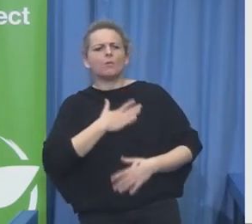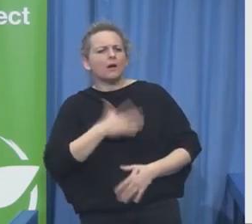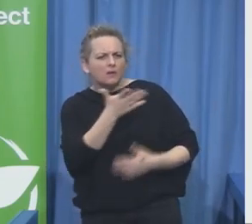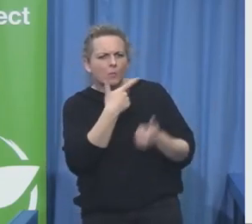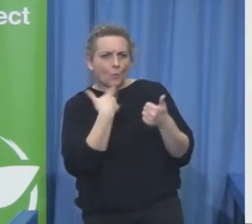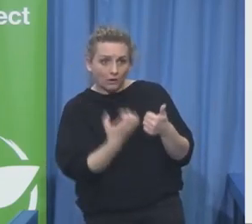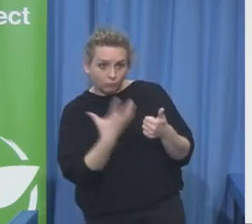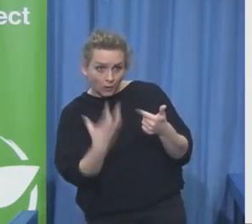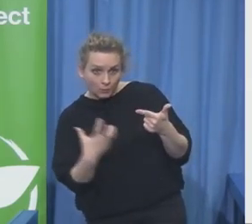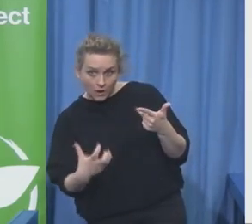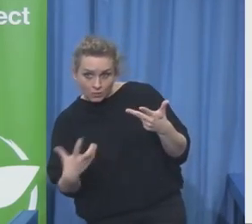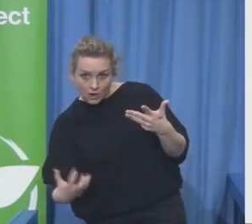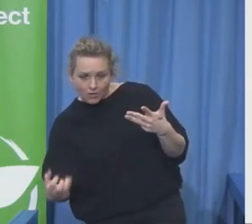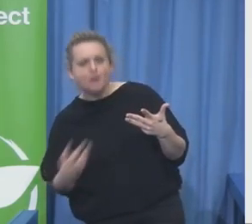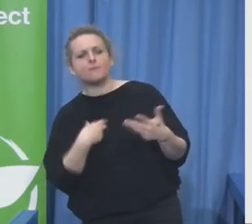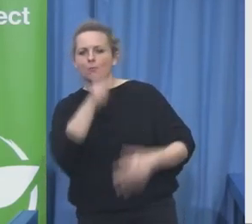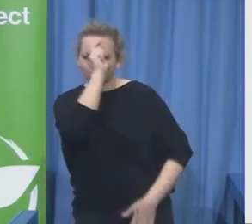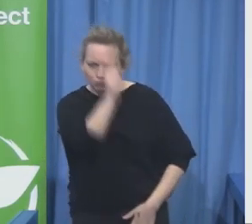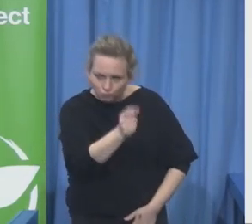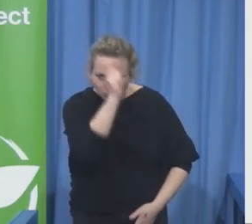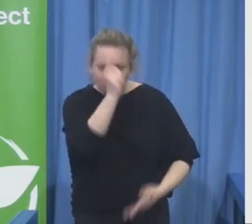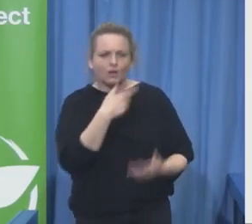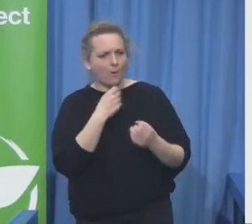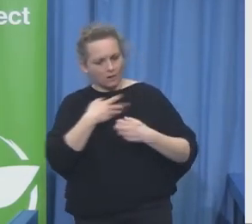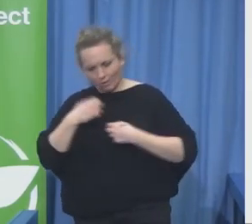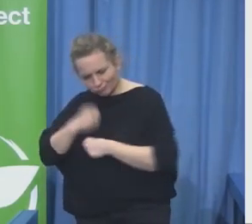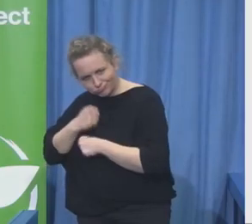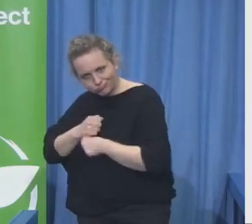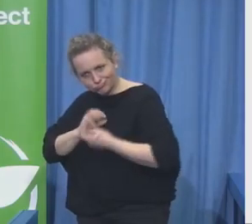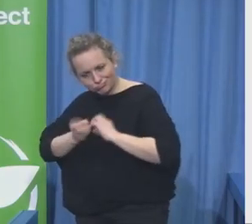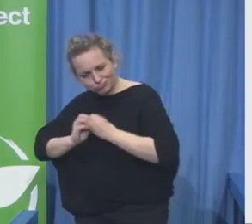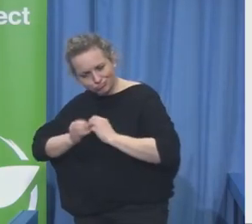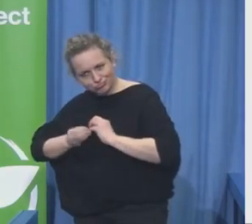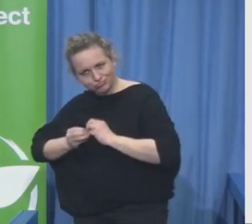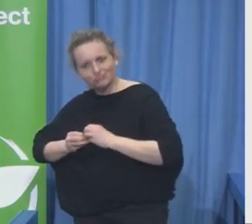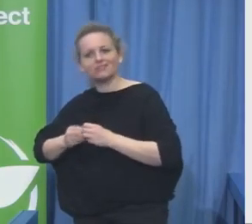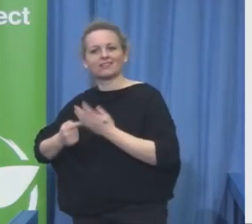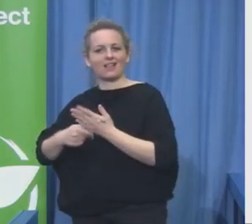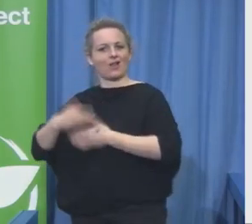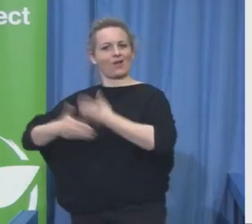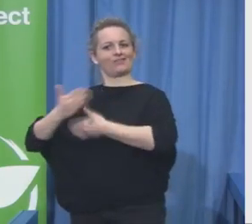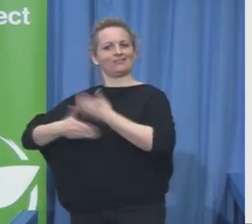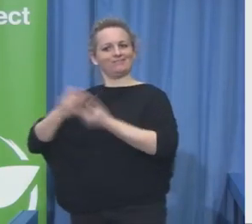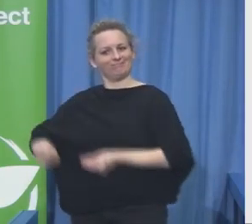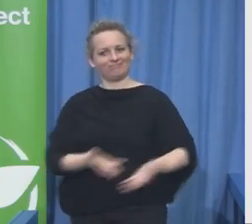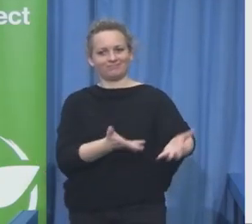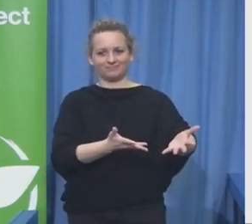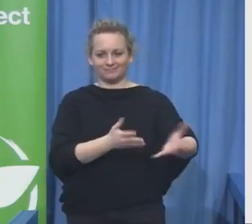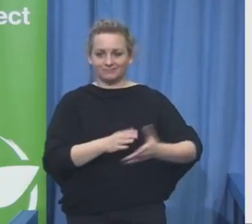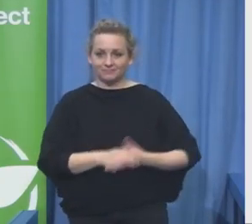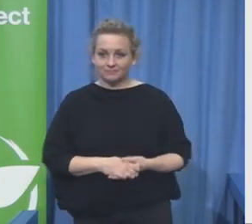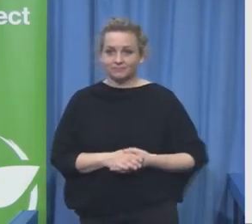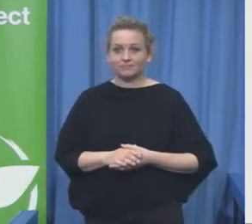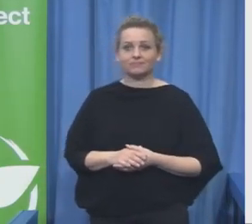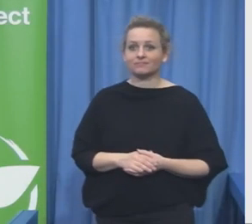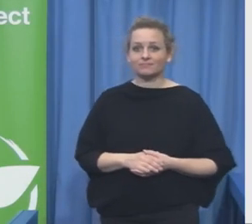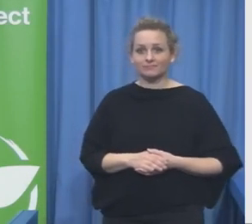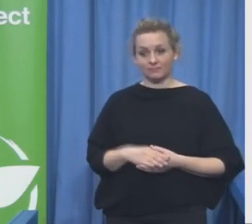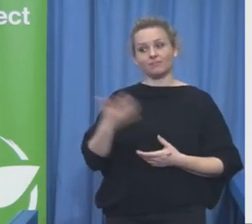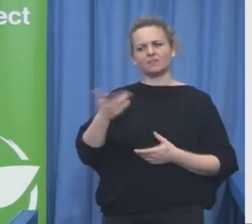community. We also need to engage with the NGOs and the charities around the world to make sure that they're aware of our work